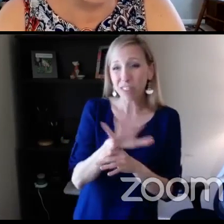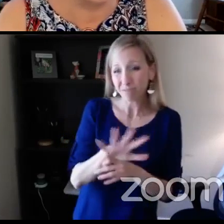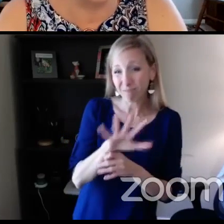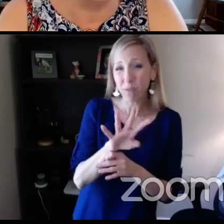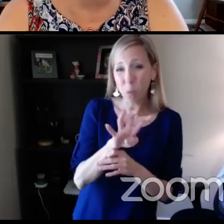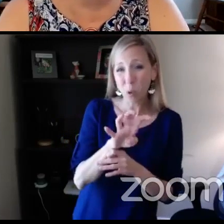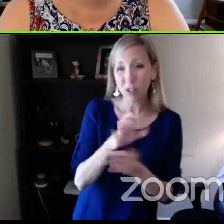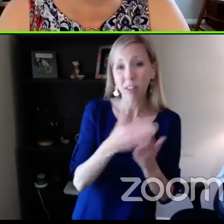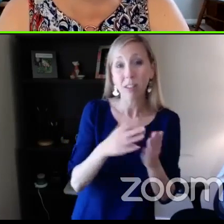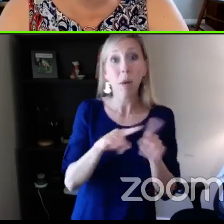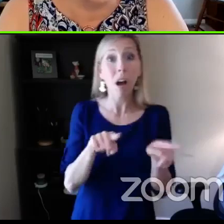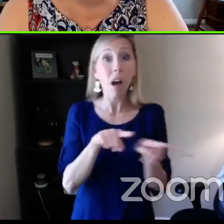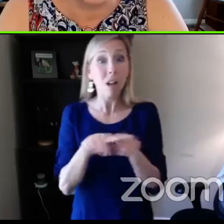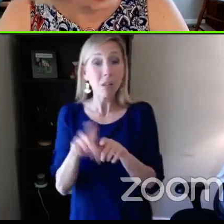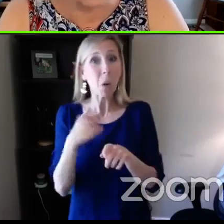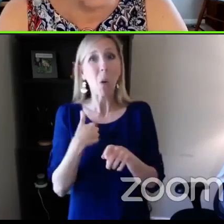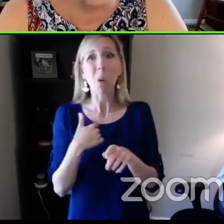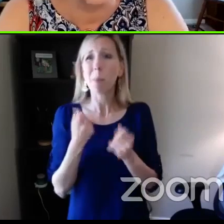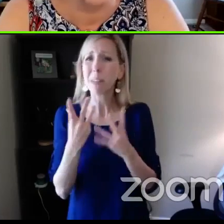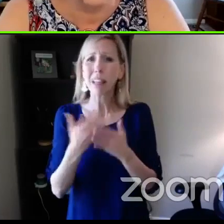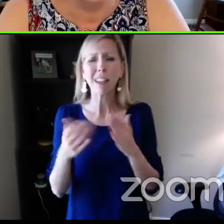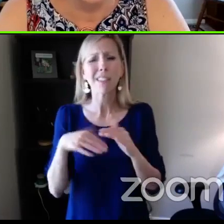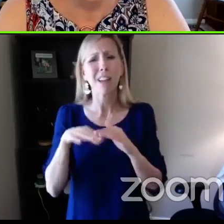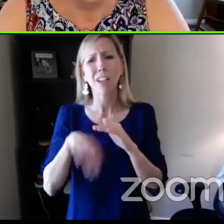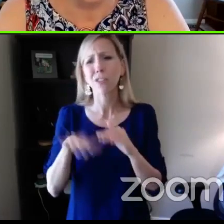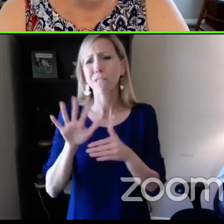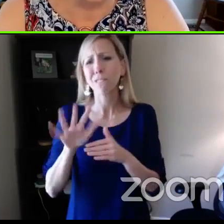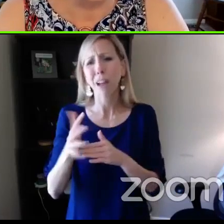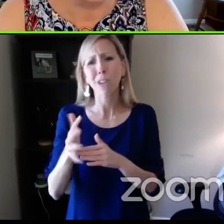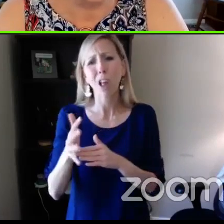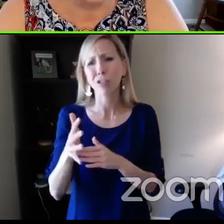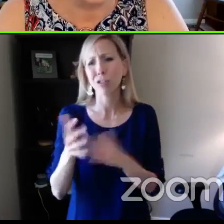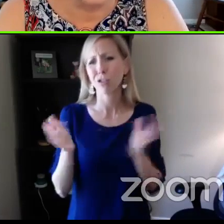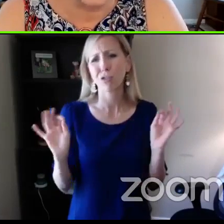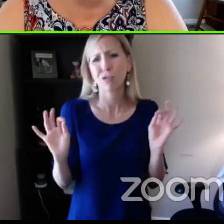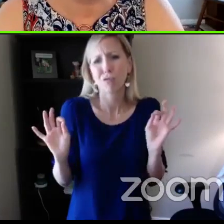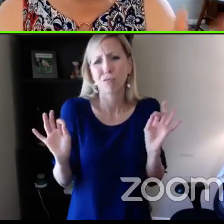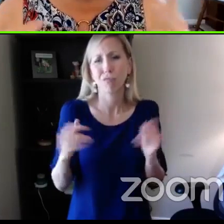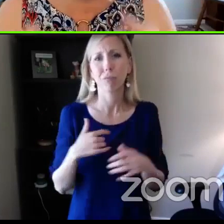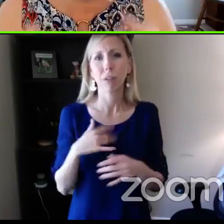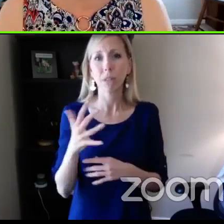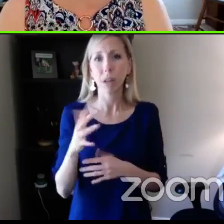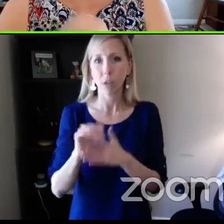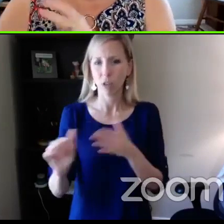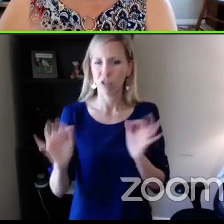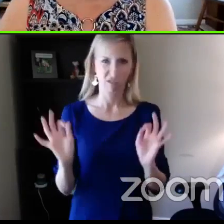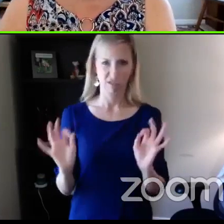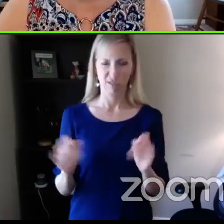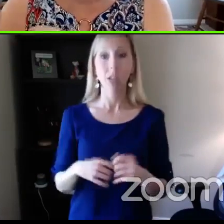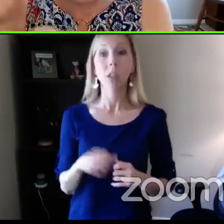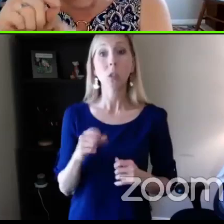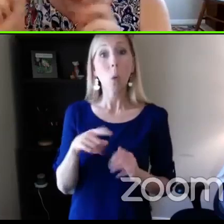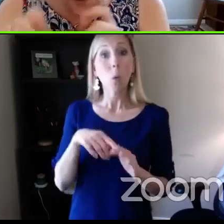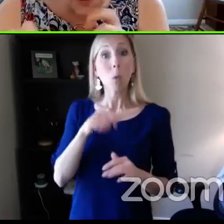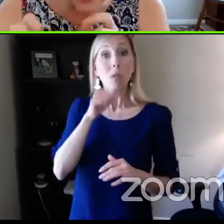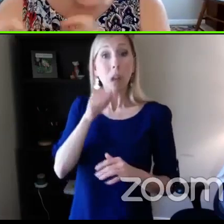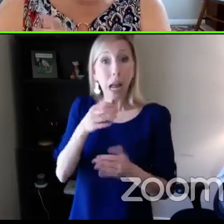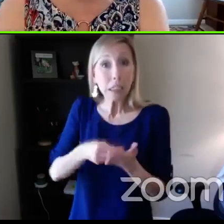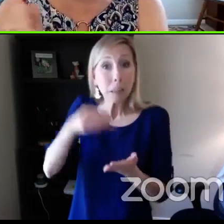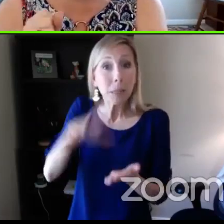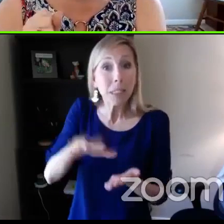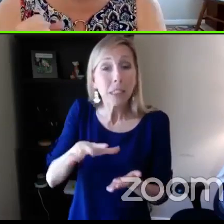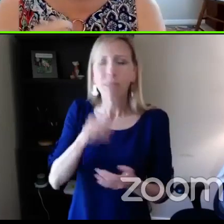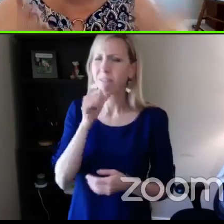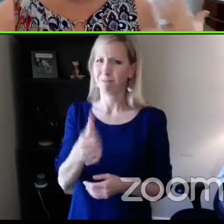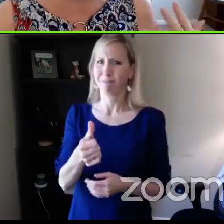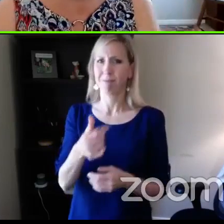we have hundreds and hundreds and hundreds of them. So it's meant to be inexpensive, easy search